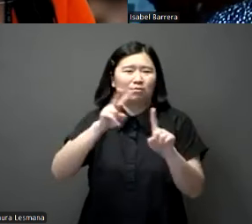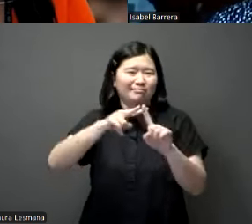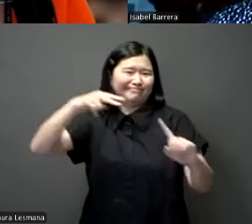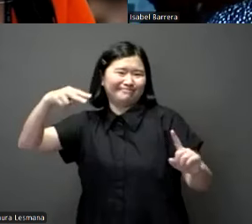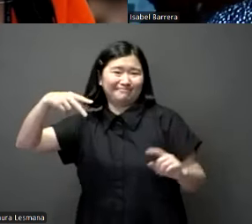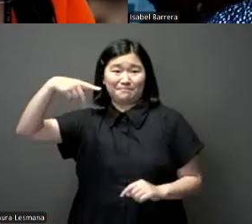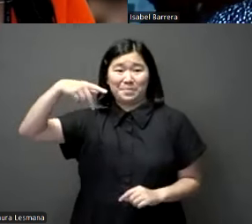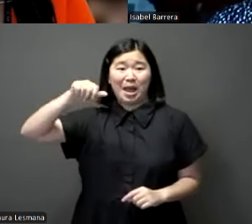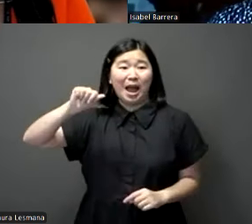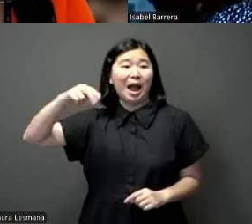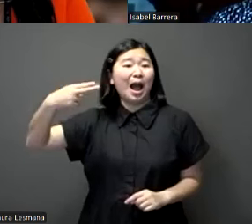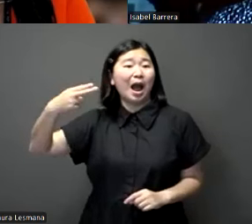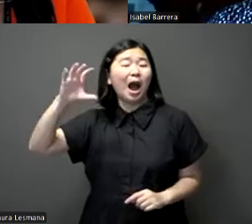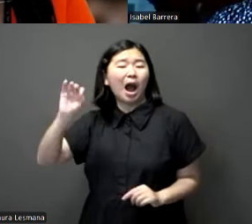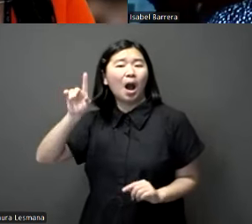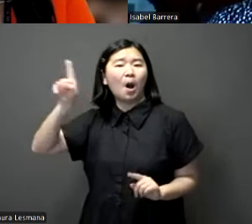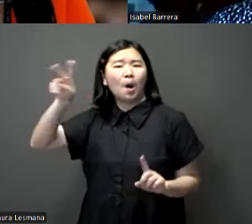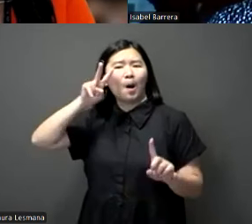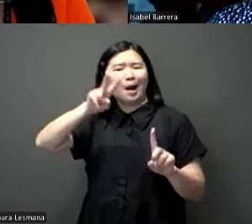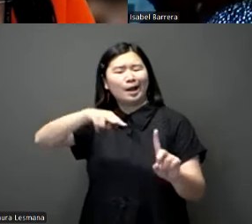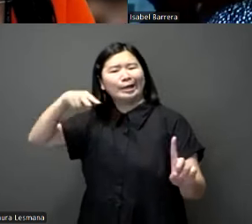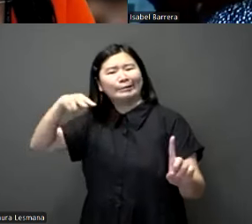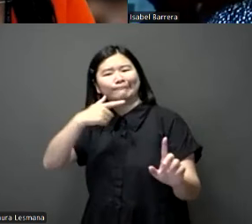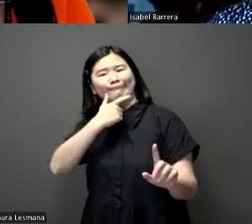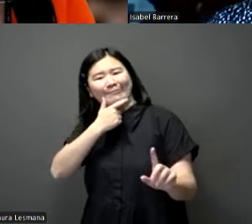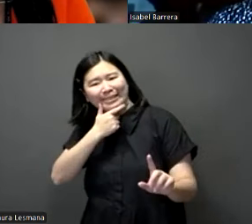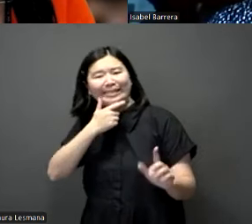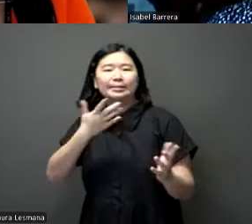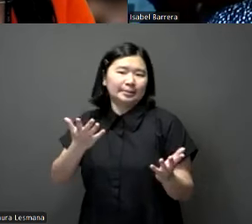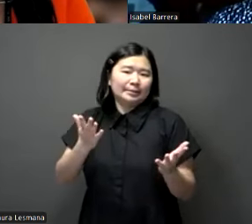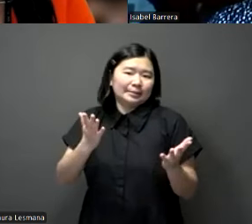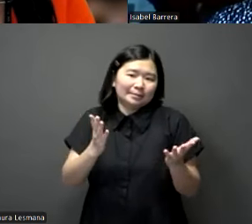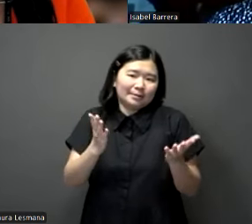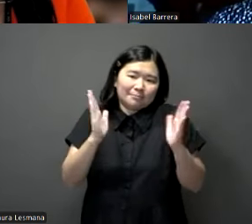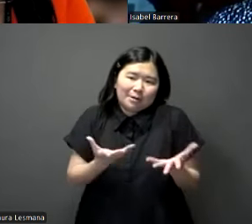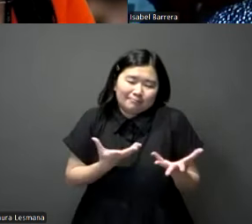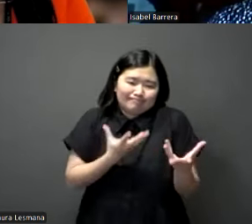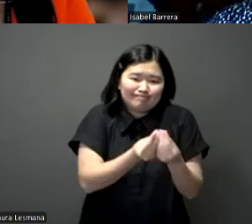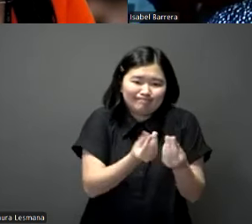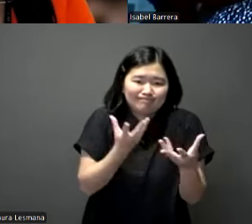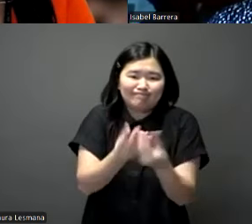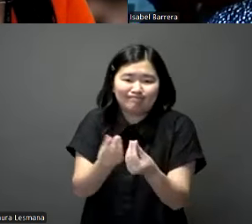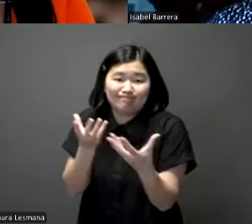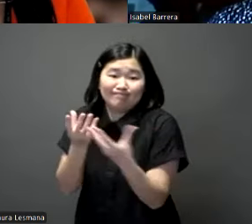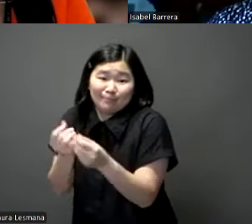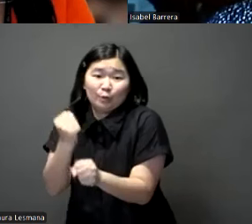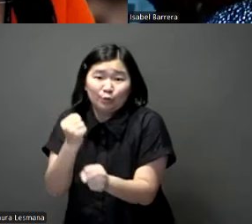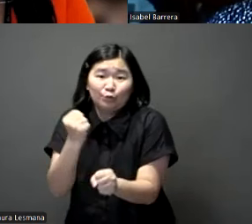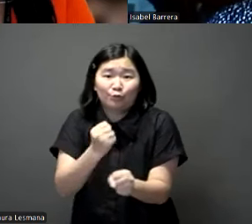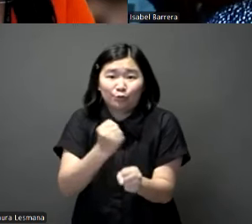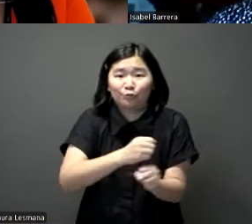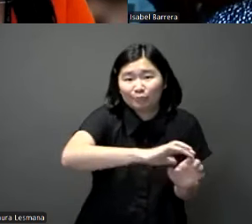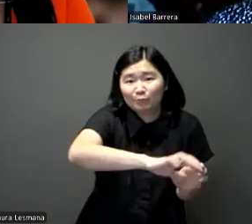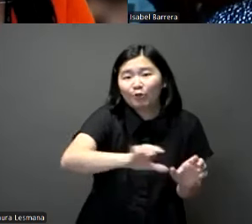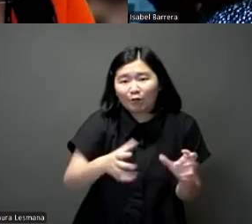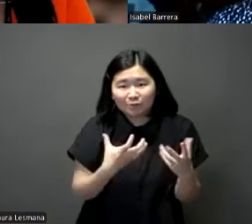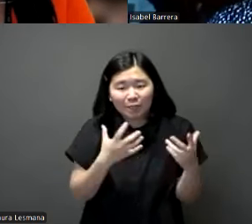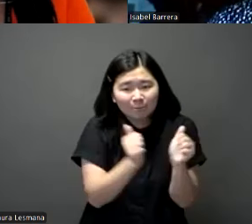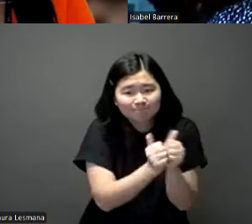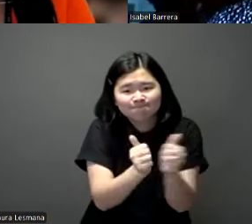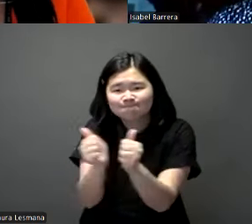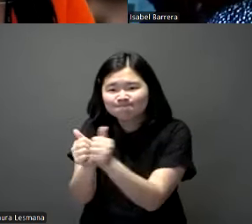on PAHO. However, we are working with countries to accelerate uterine cervical cancer, one of